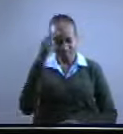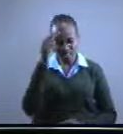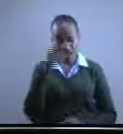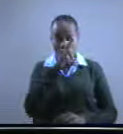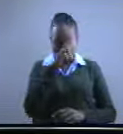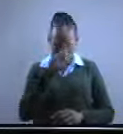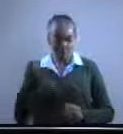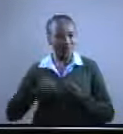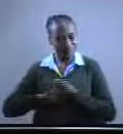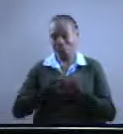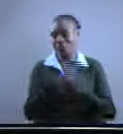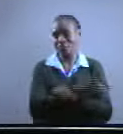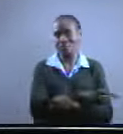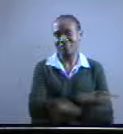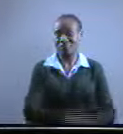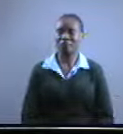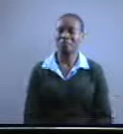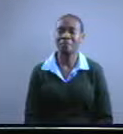it.